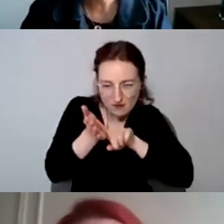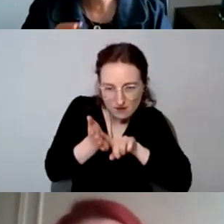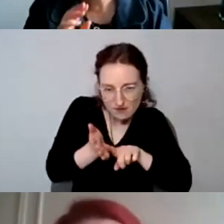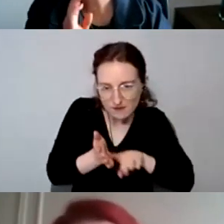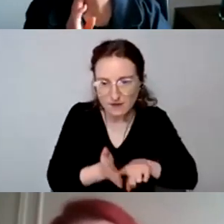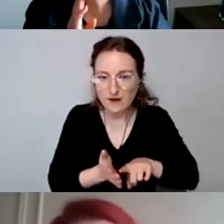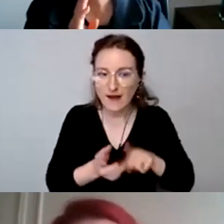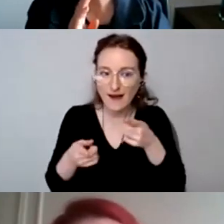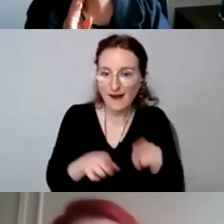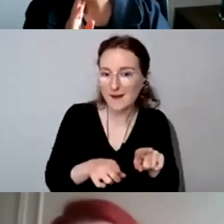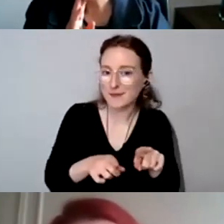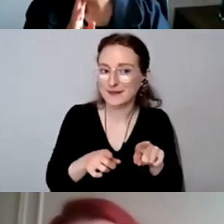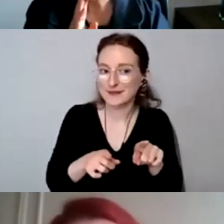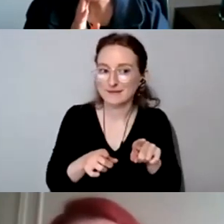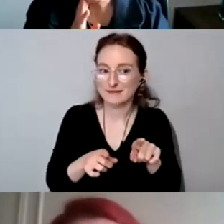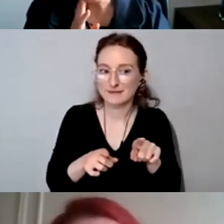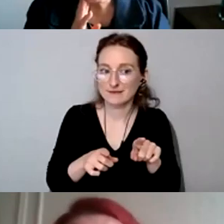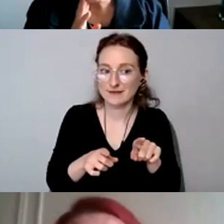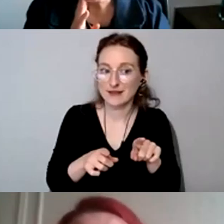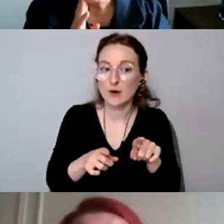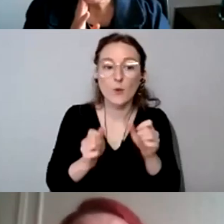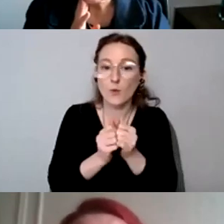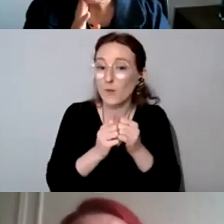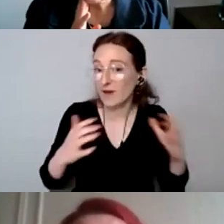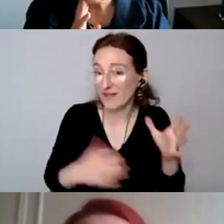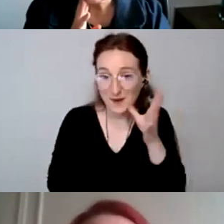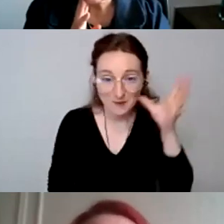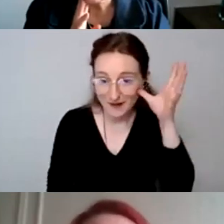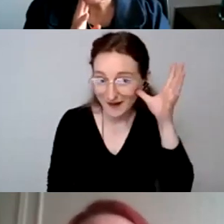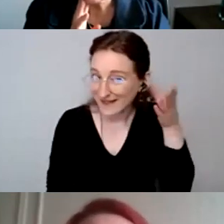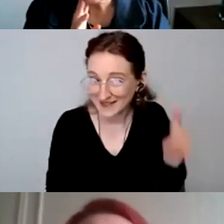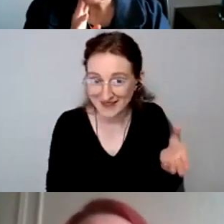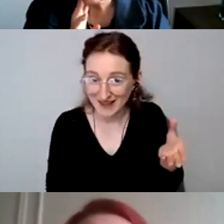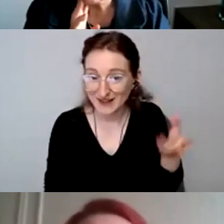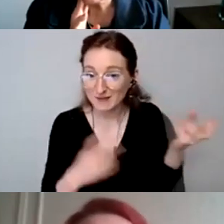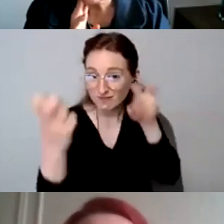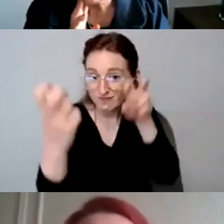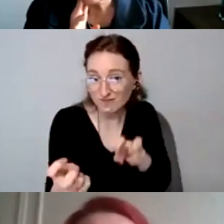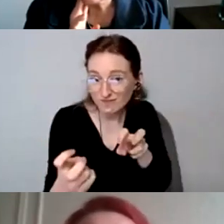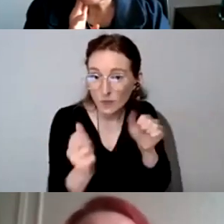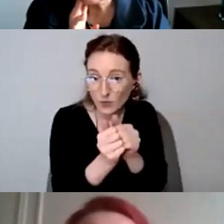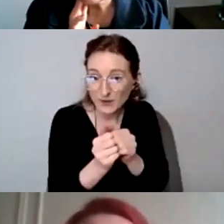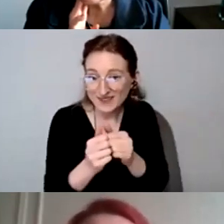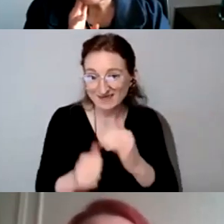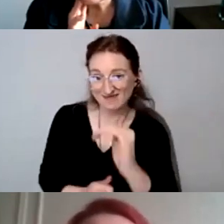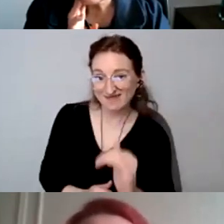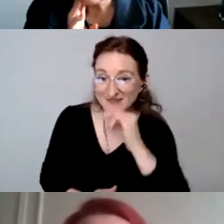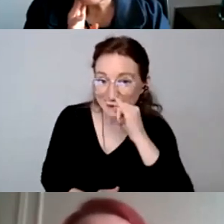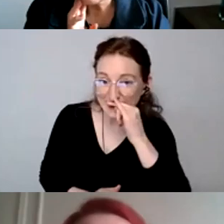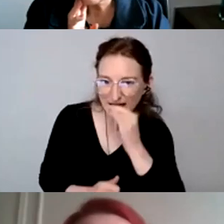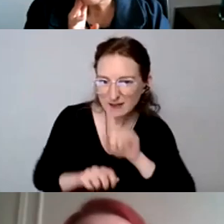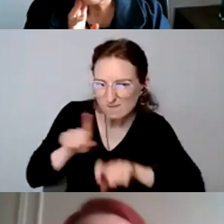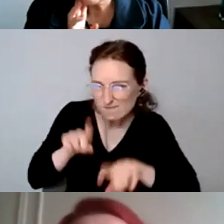outside of their parents' presence. Then she was accused